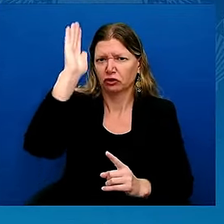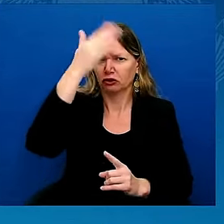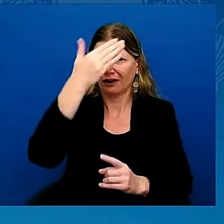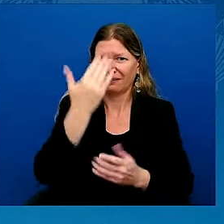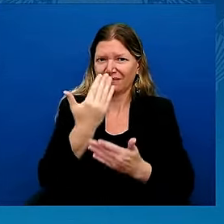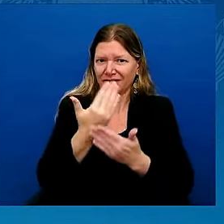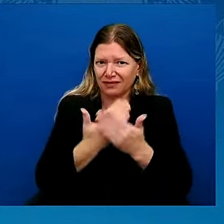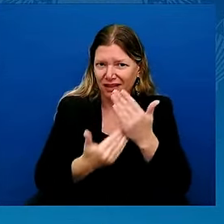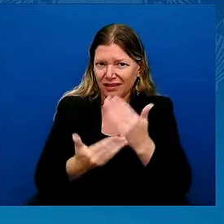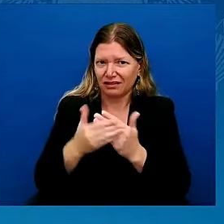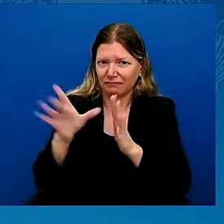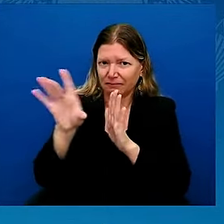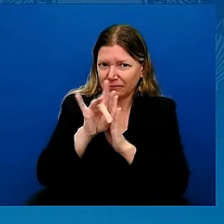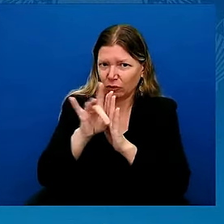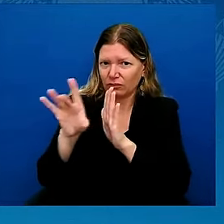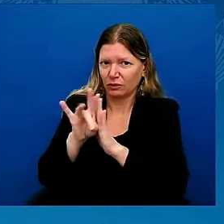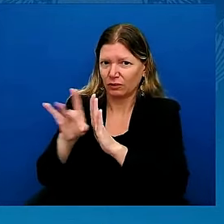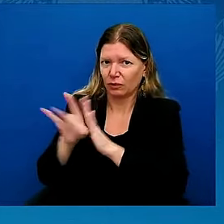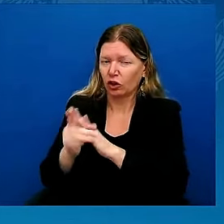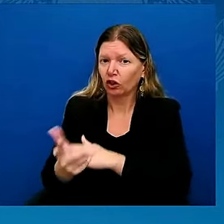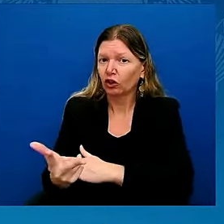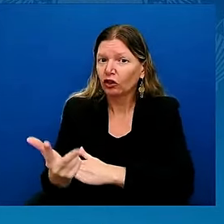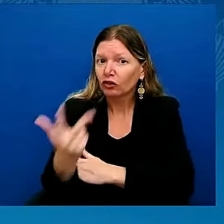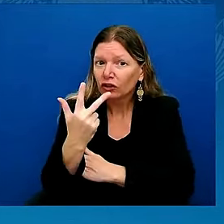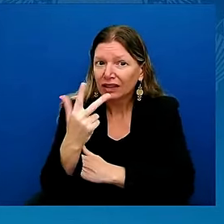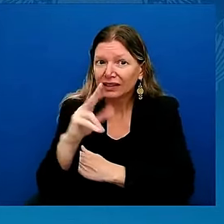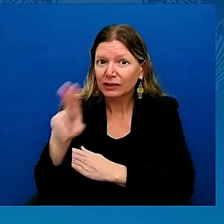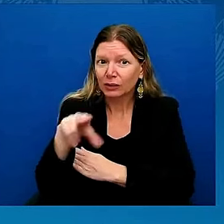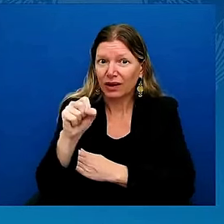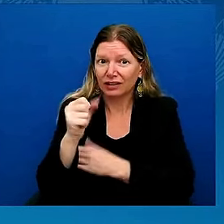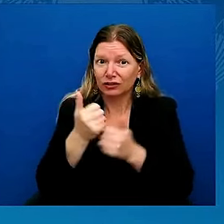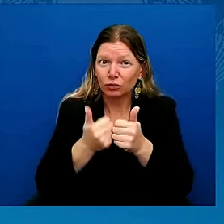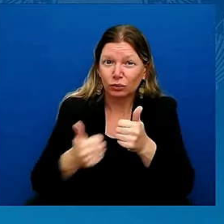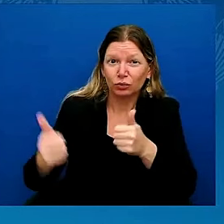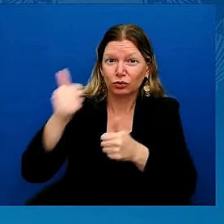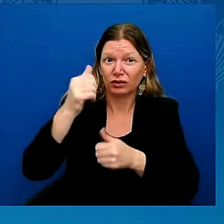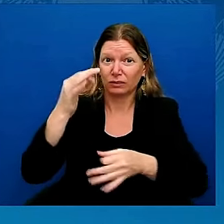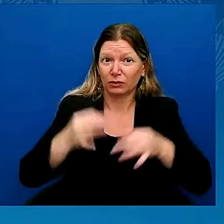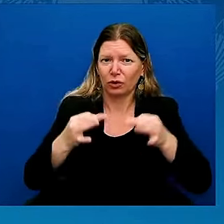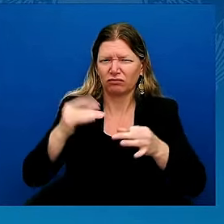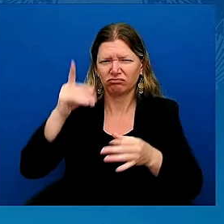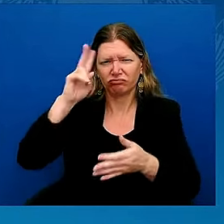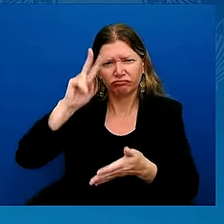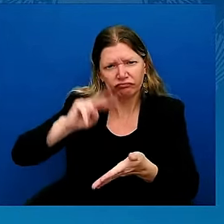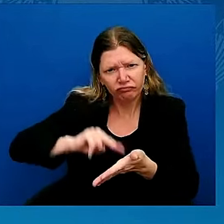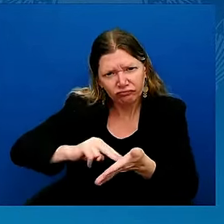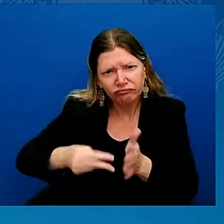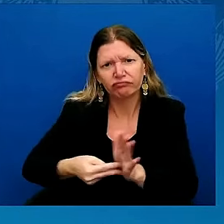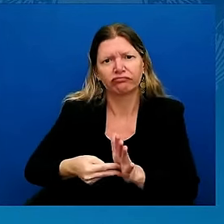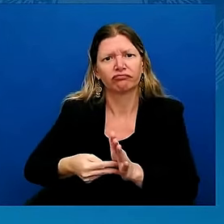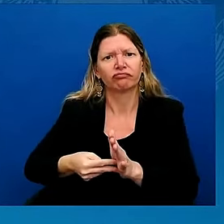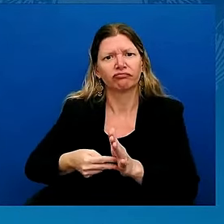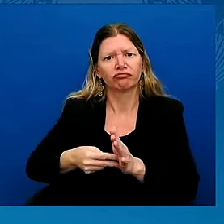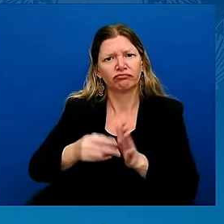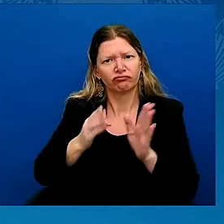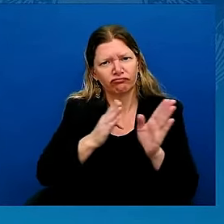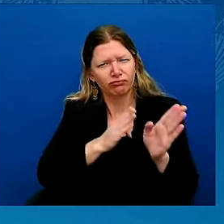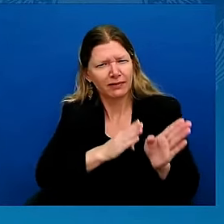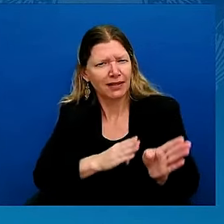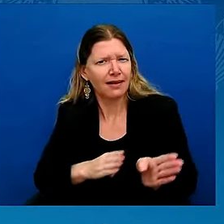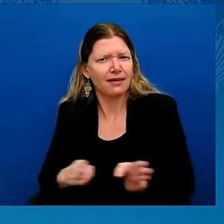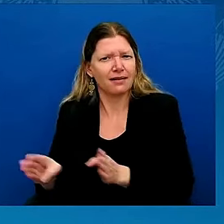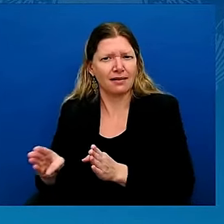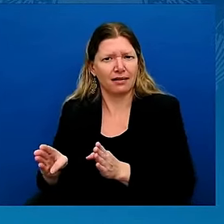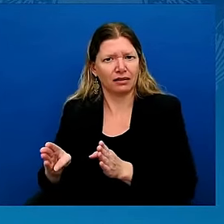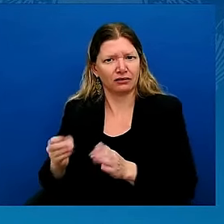the intention that they would do just what they did, which is to overturn the protections of Roe v. Wade. And now in more than 20 states, we have a